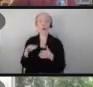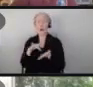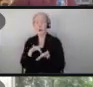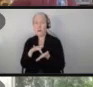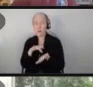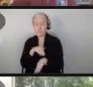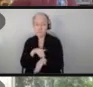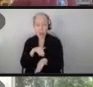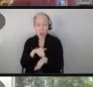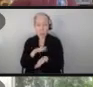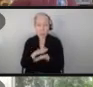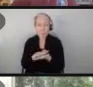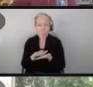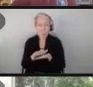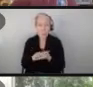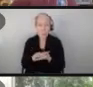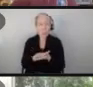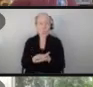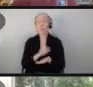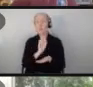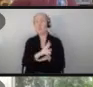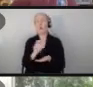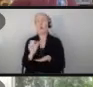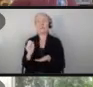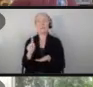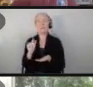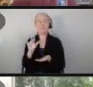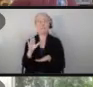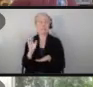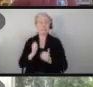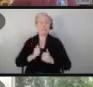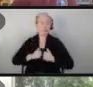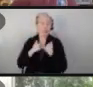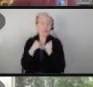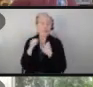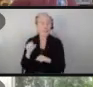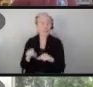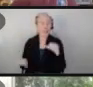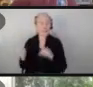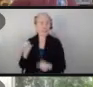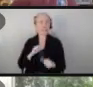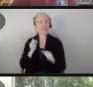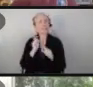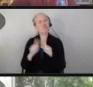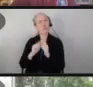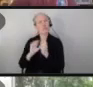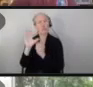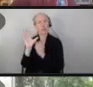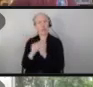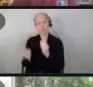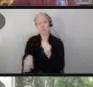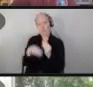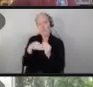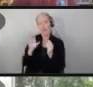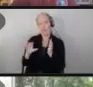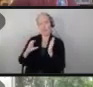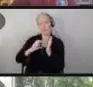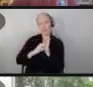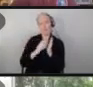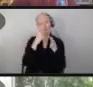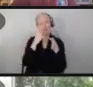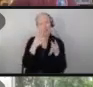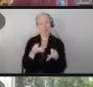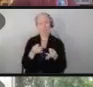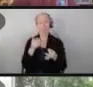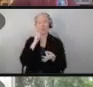space life sciences and other scientific curricula that are applicable, I think it'd be a great idea. Certainly cognizance is